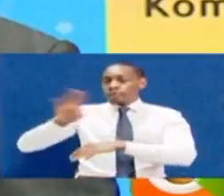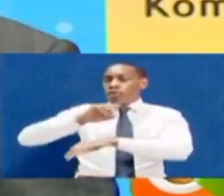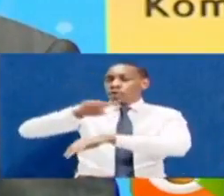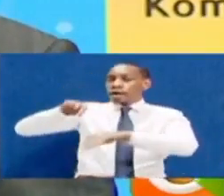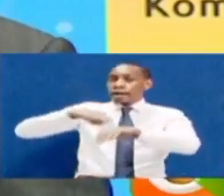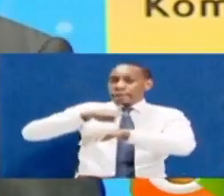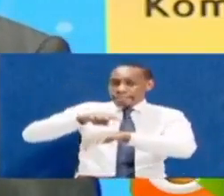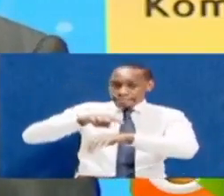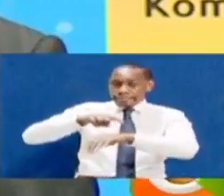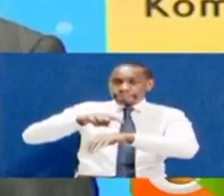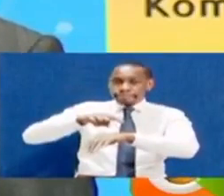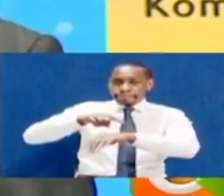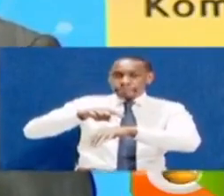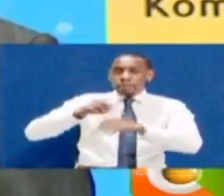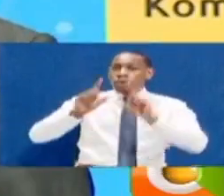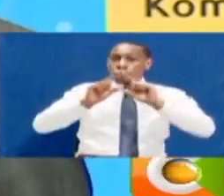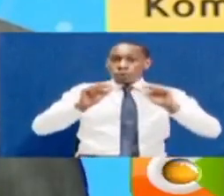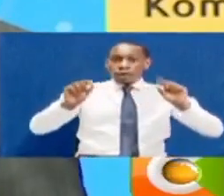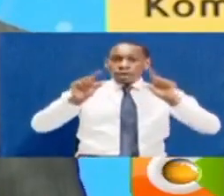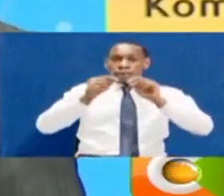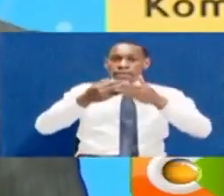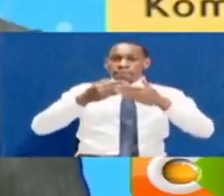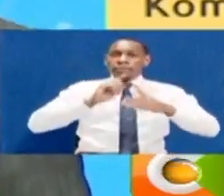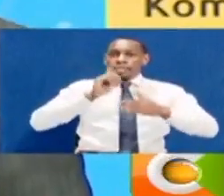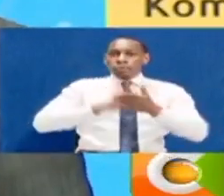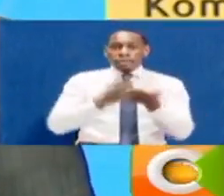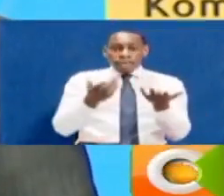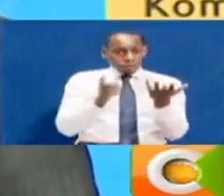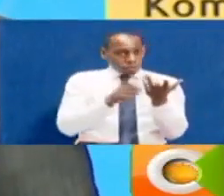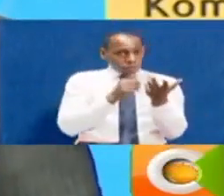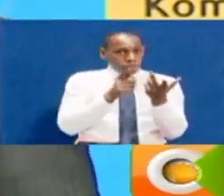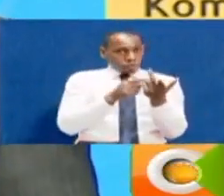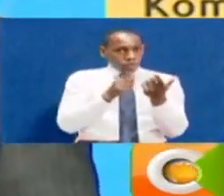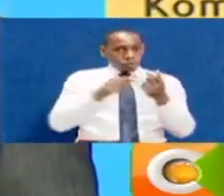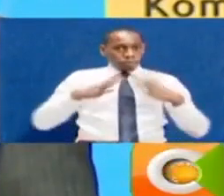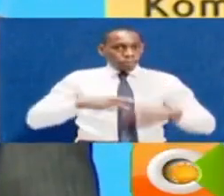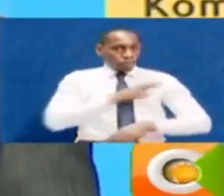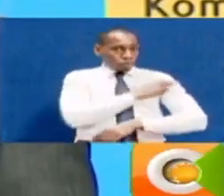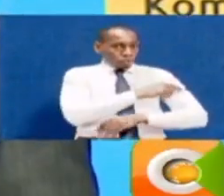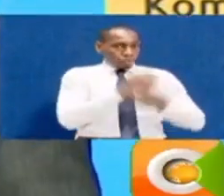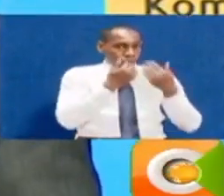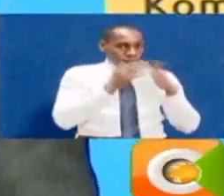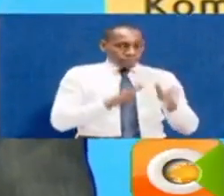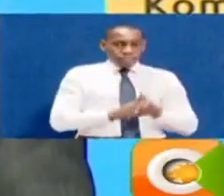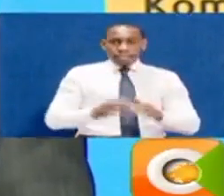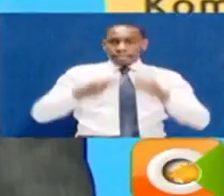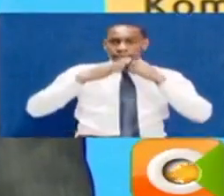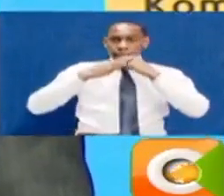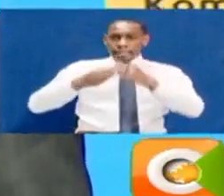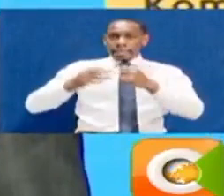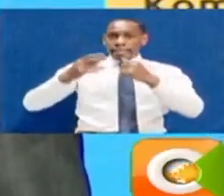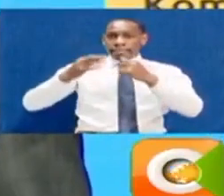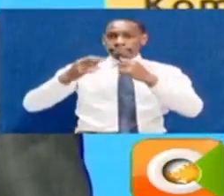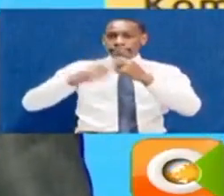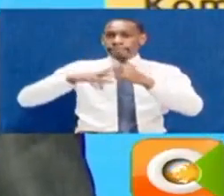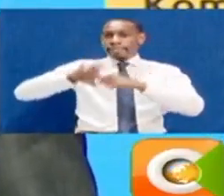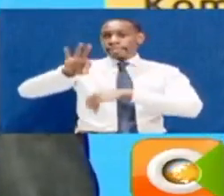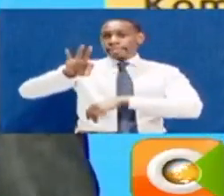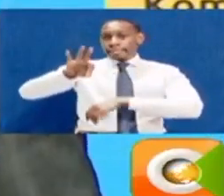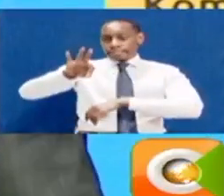hours. And as I said earlier, this brings the total number of discharges to 873.